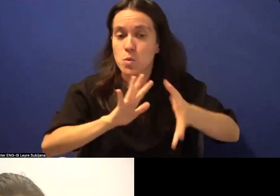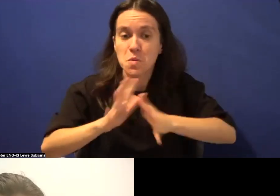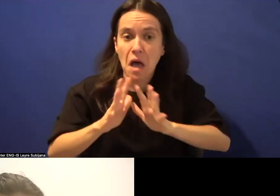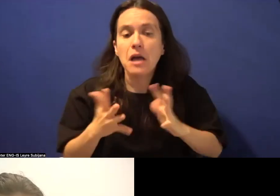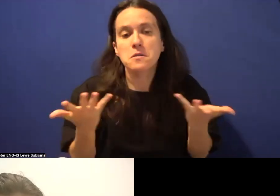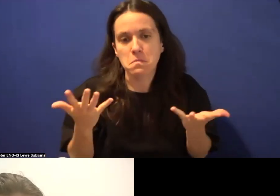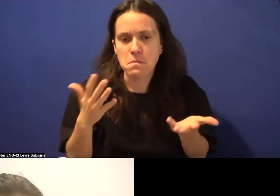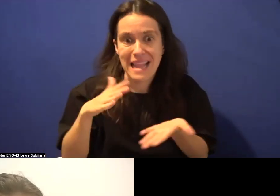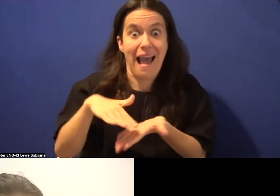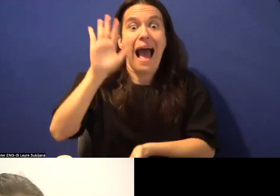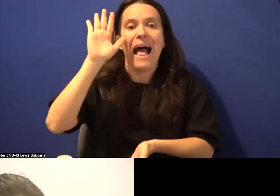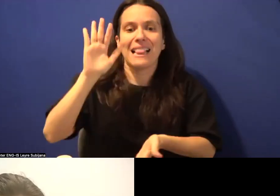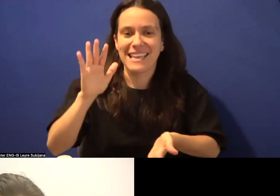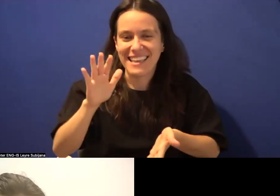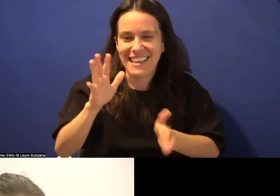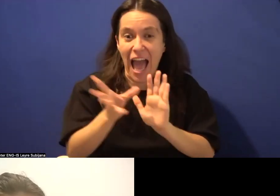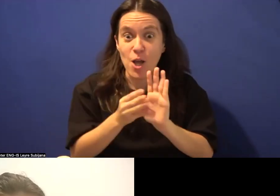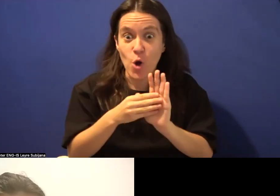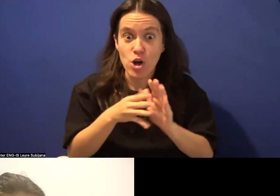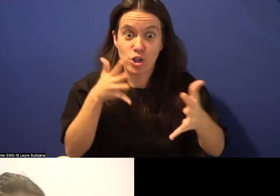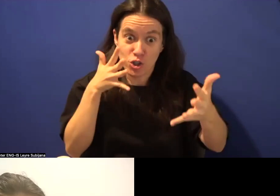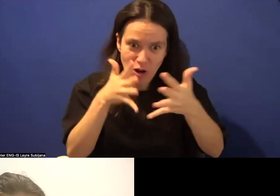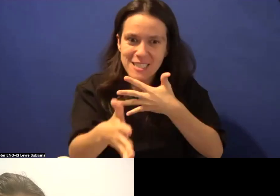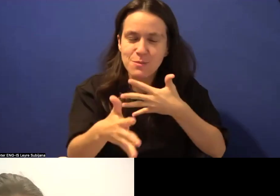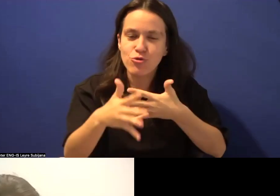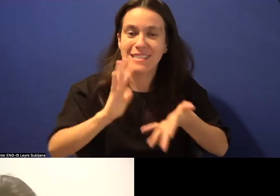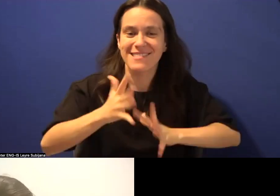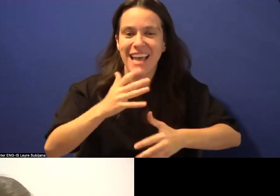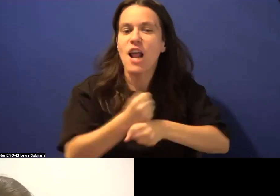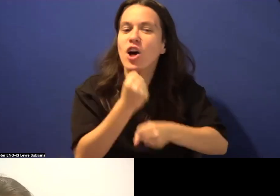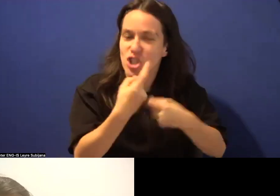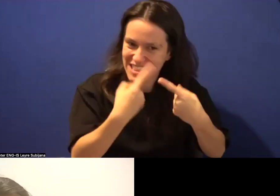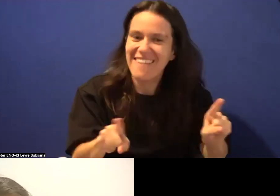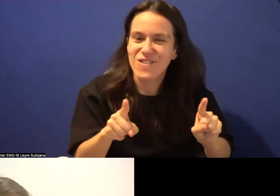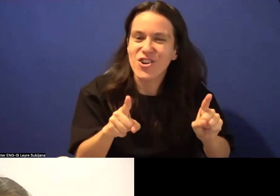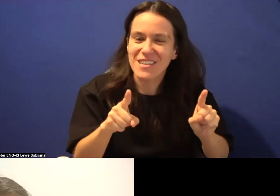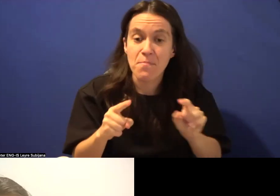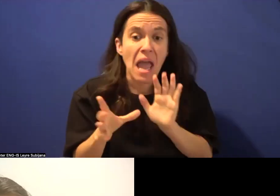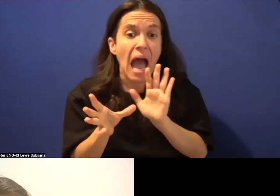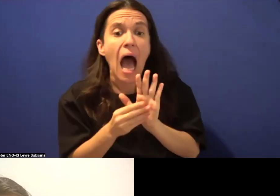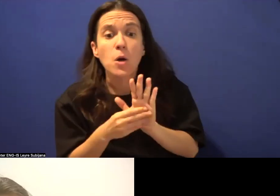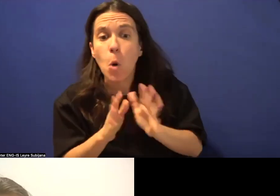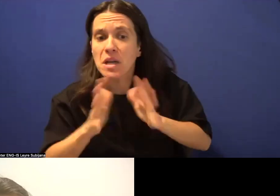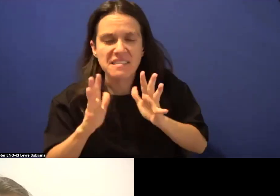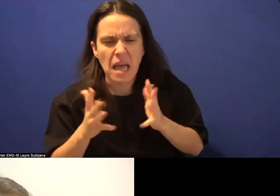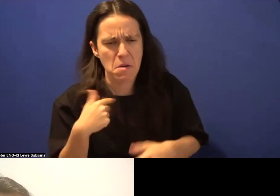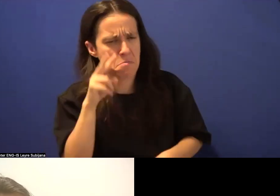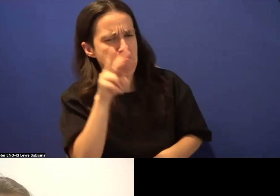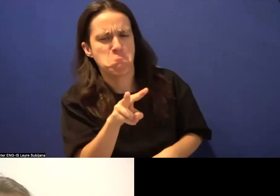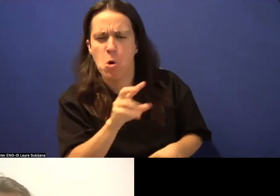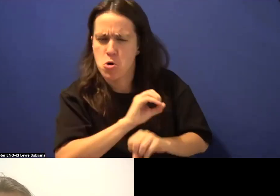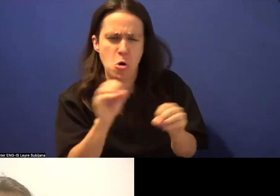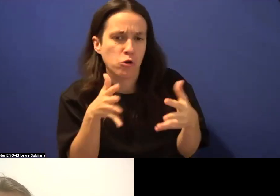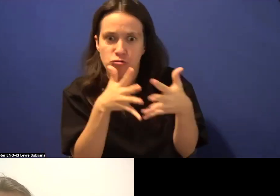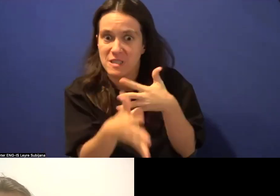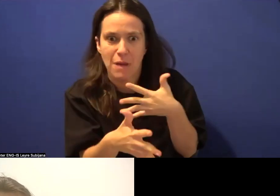highly iconic and transparent signs are going to function differently than iconic signs that may not be rated as transparent. So for